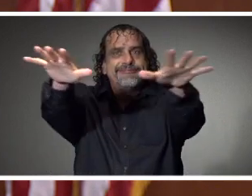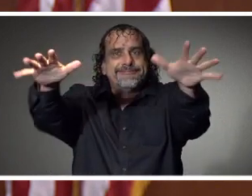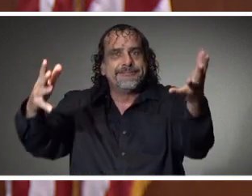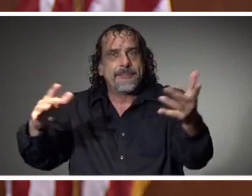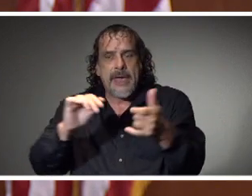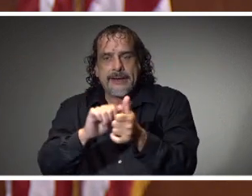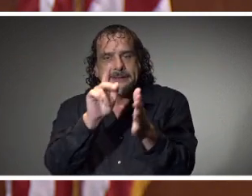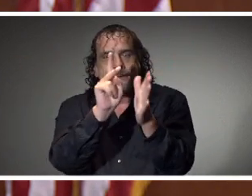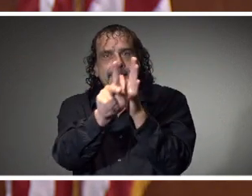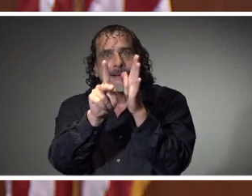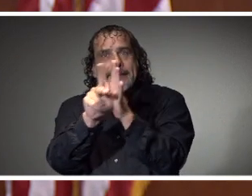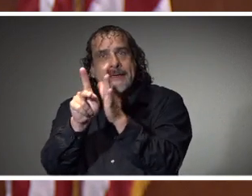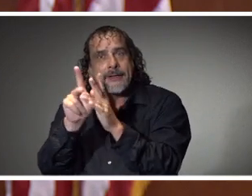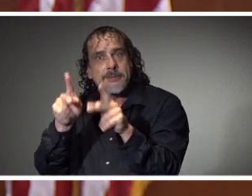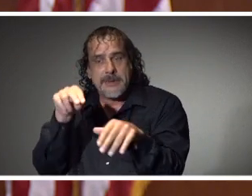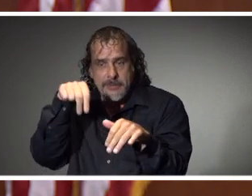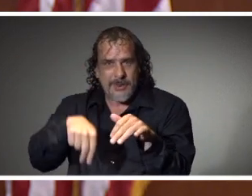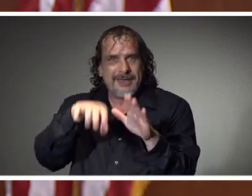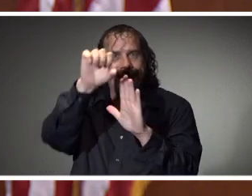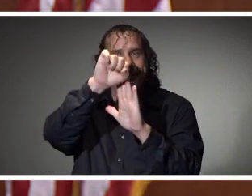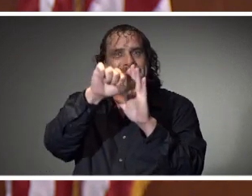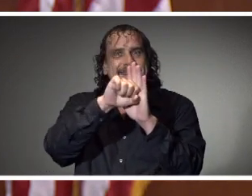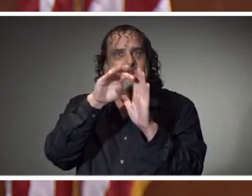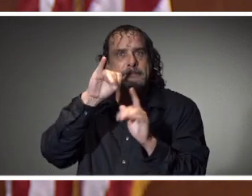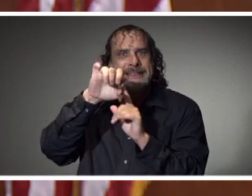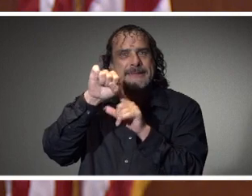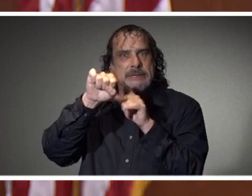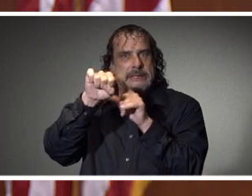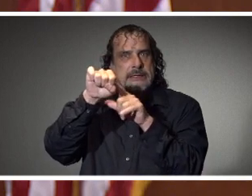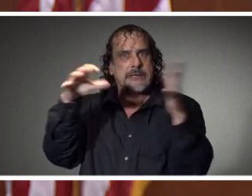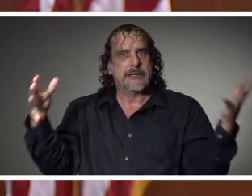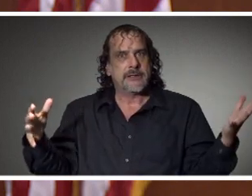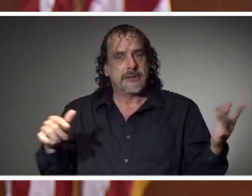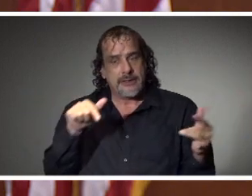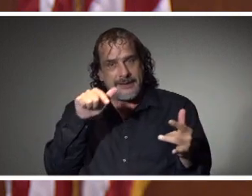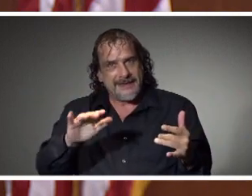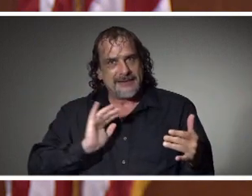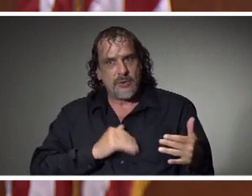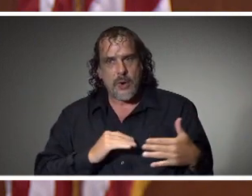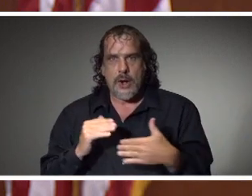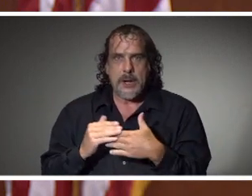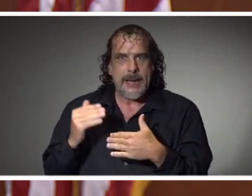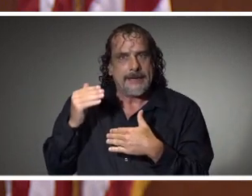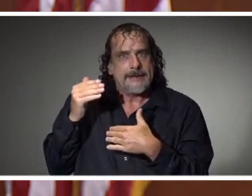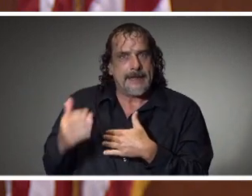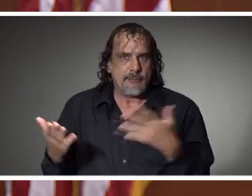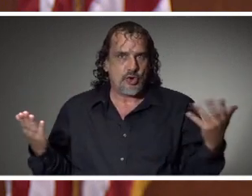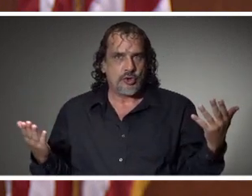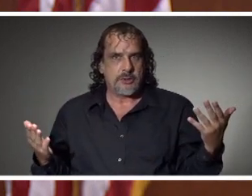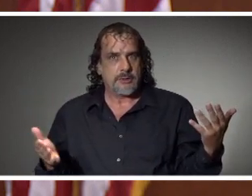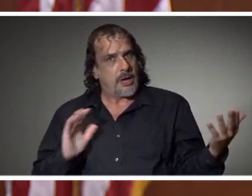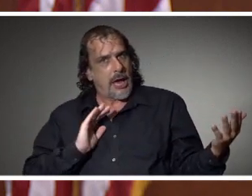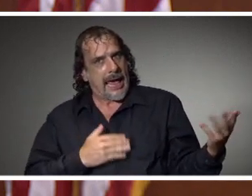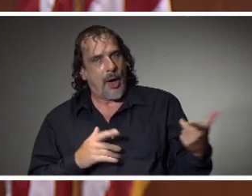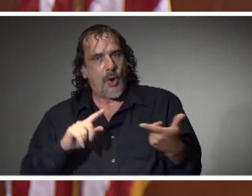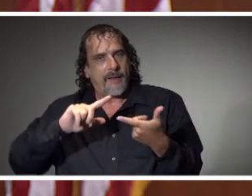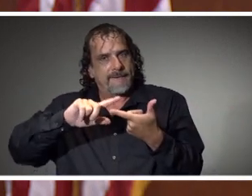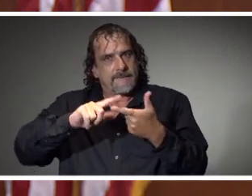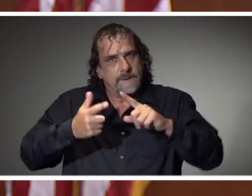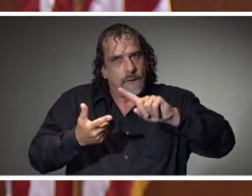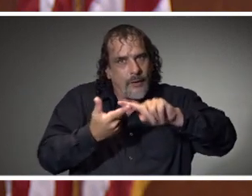people across our state. These are our neighbors, they are our